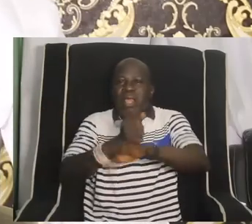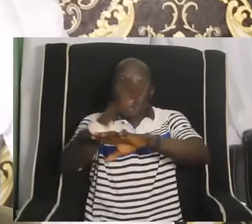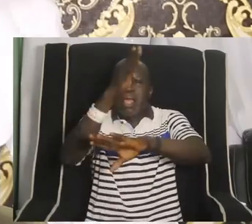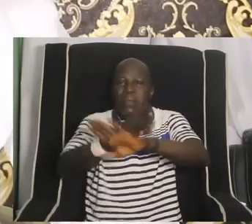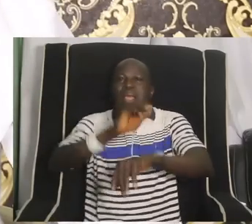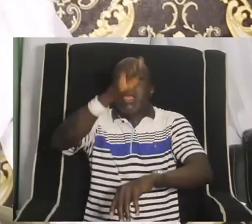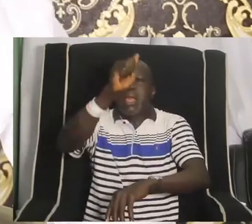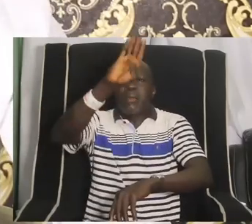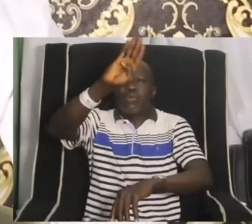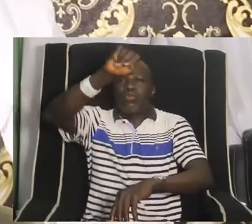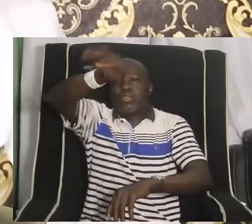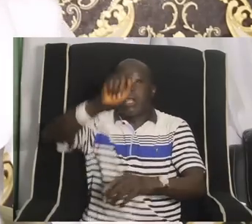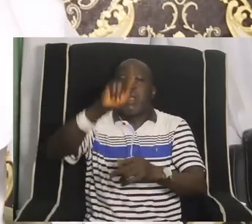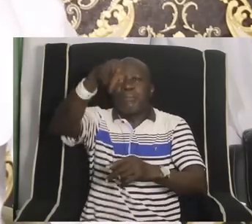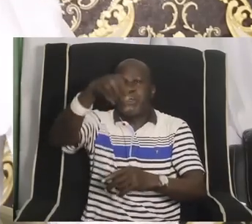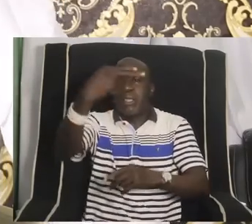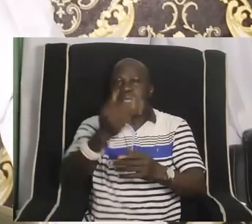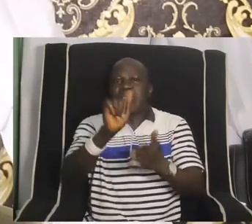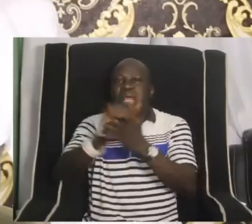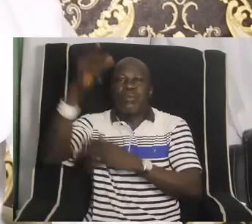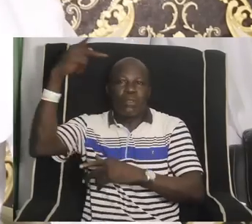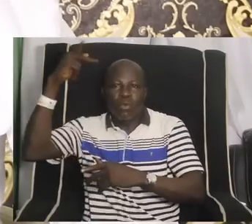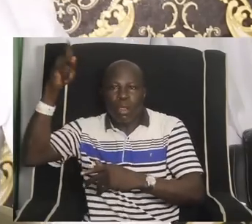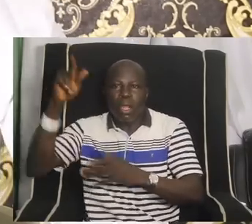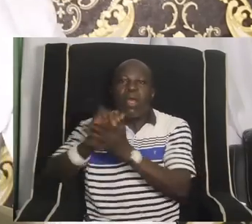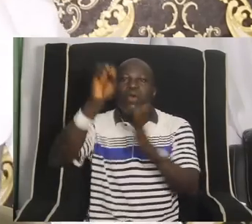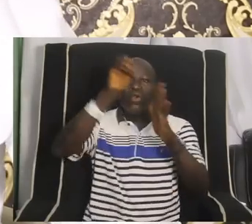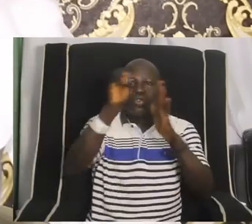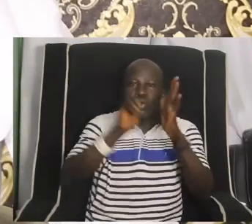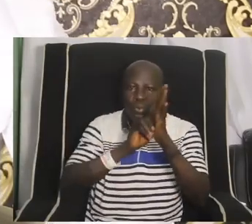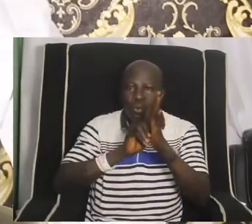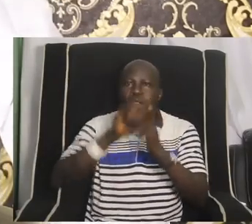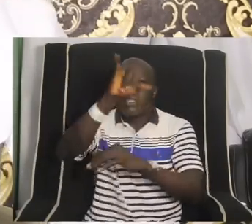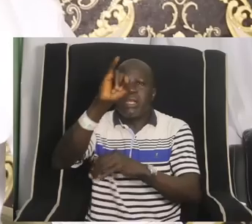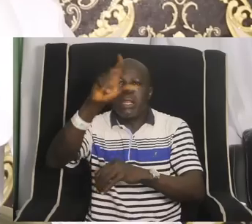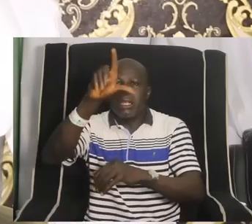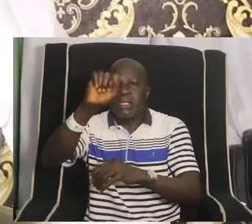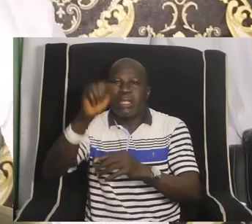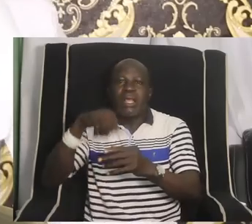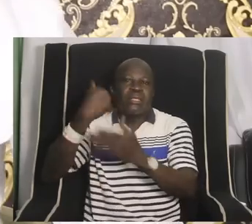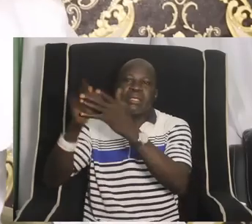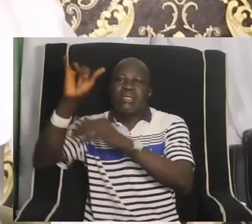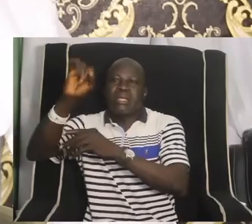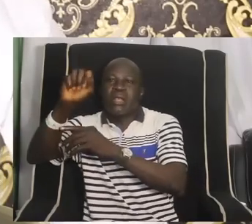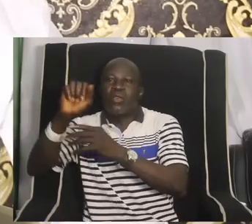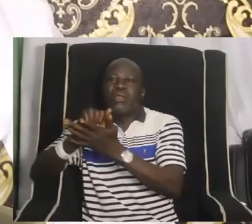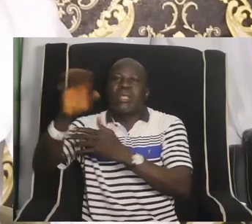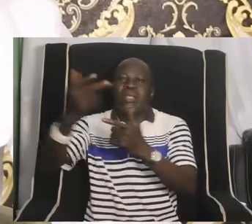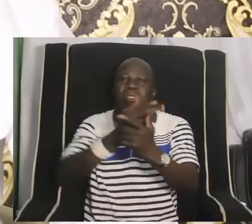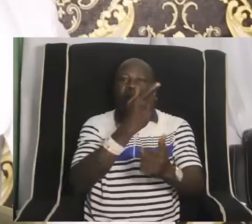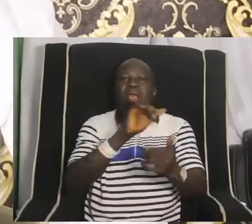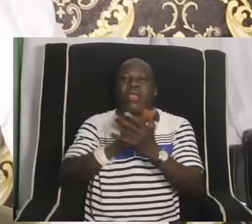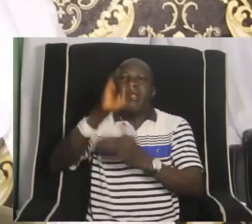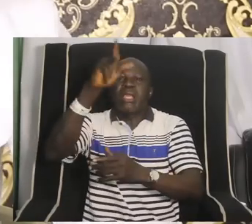Abeokuta, Abuja, Port Harcourt, Ilorin, Osogbo, Ilesha, Isanlu,